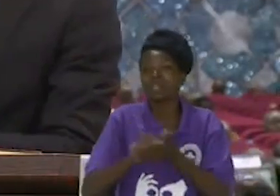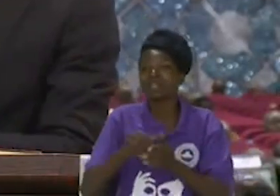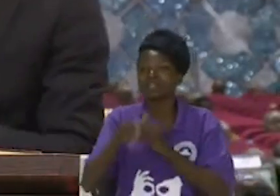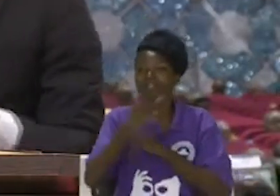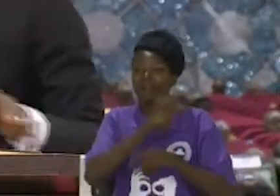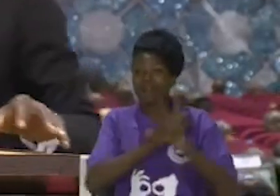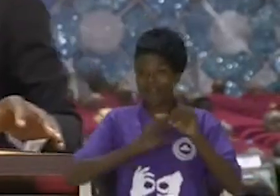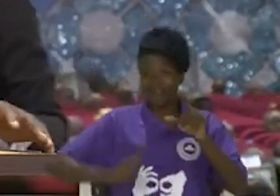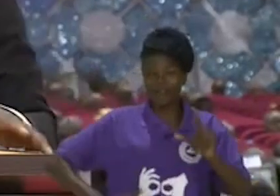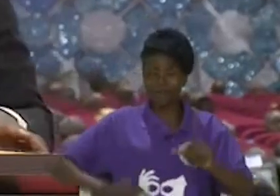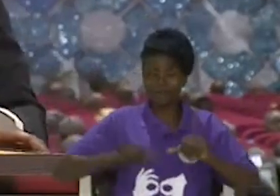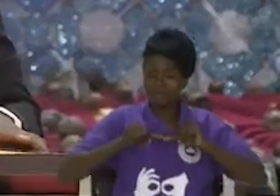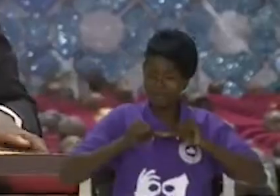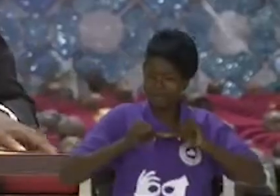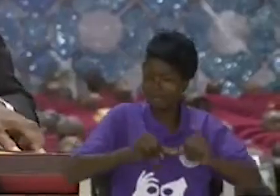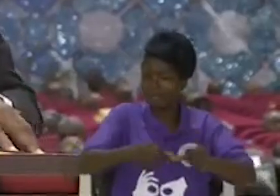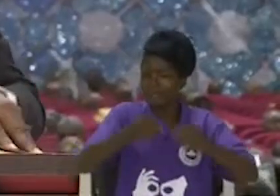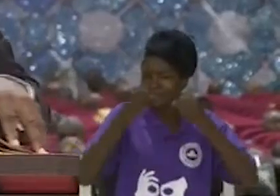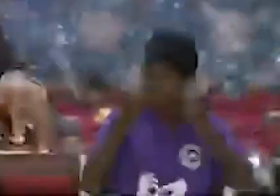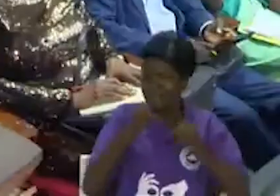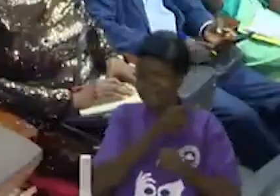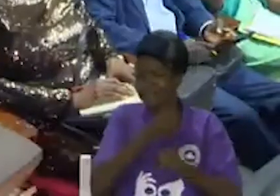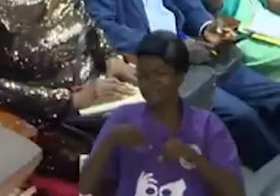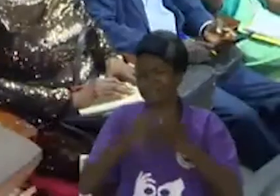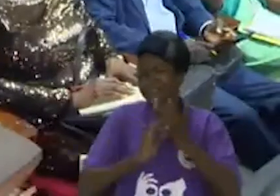continue to strengthen you in the name of Jesus.